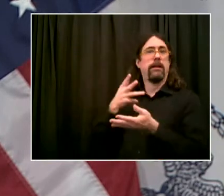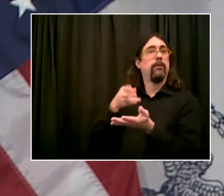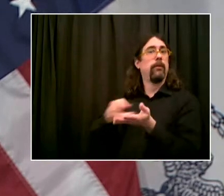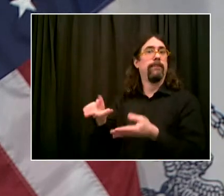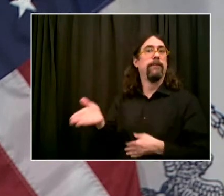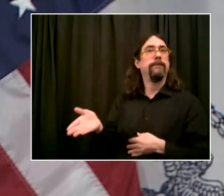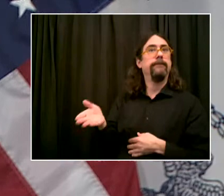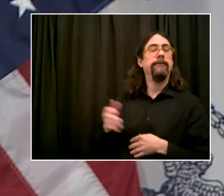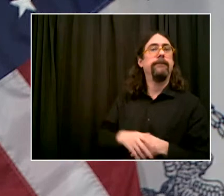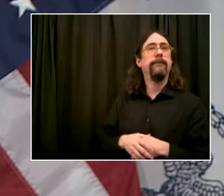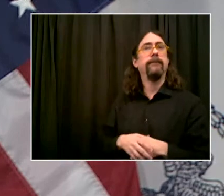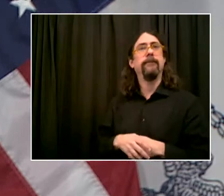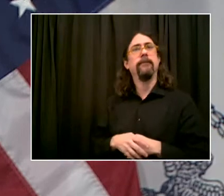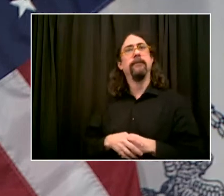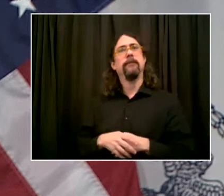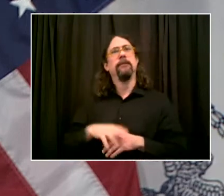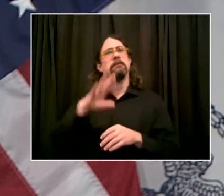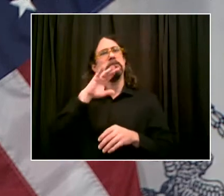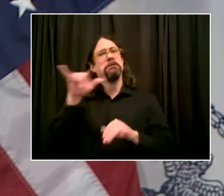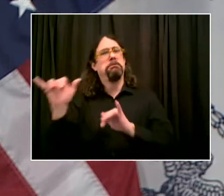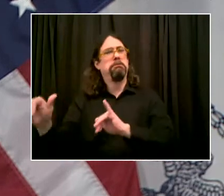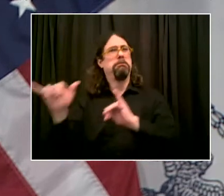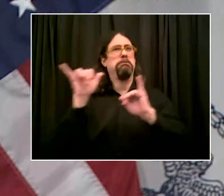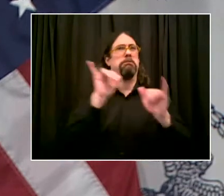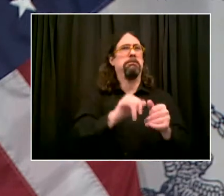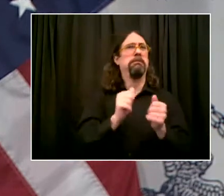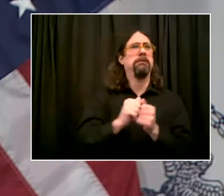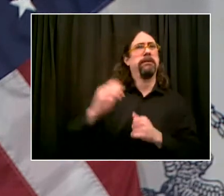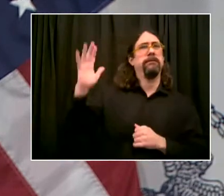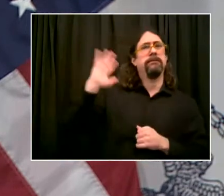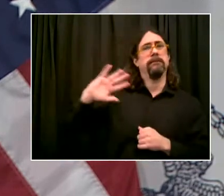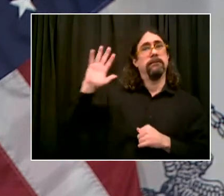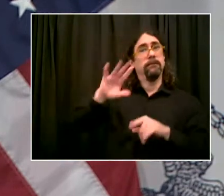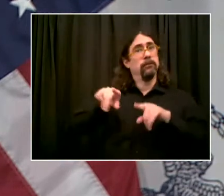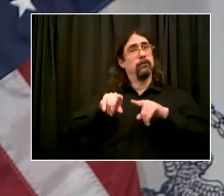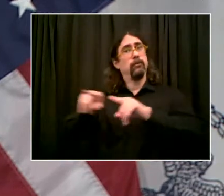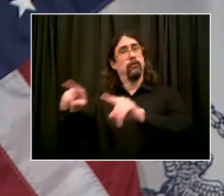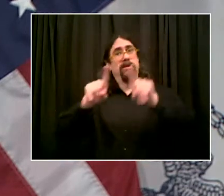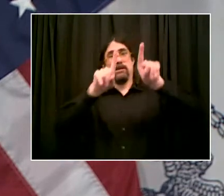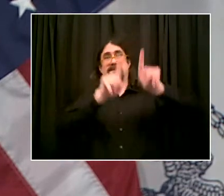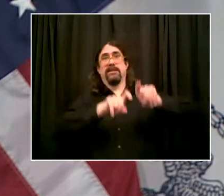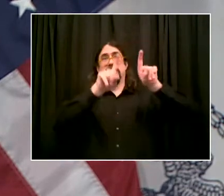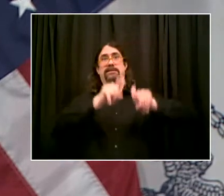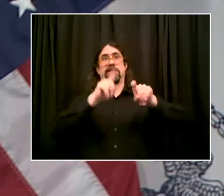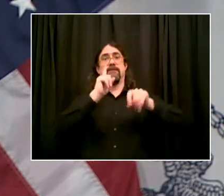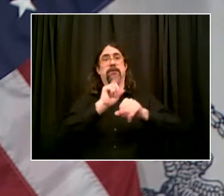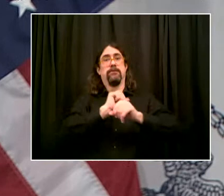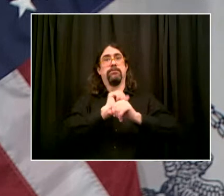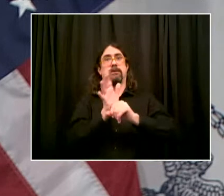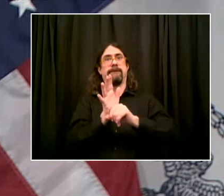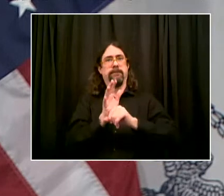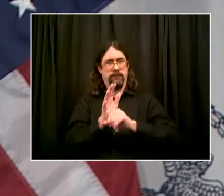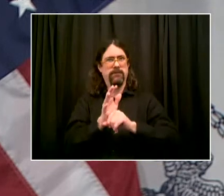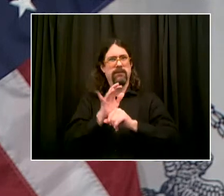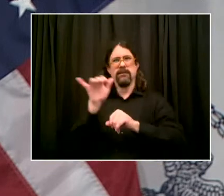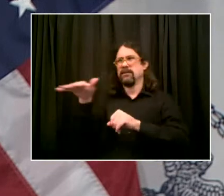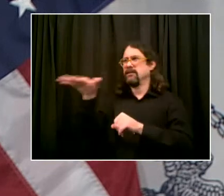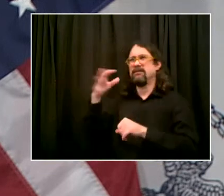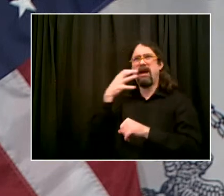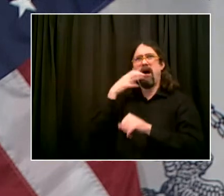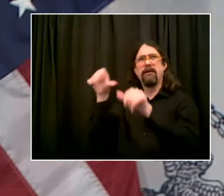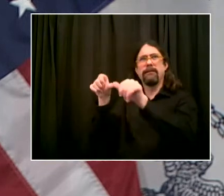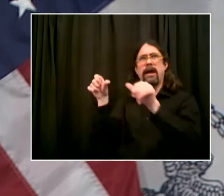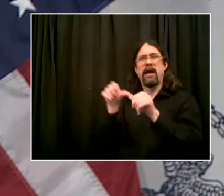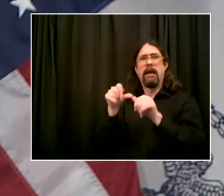through Test and Trace Corps. Make adjustments, move energy and resources where the need is greatest. So that will be